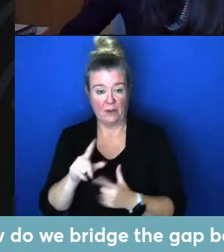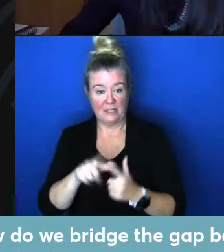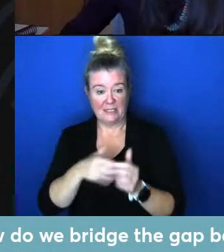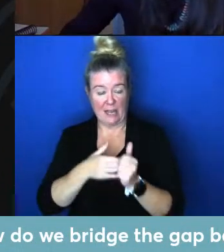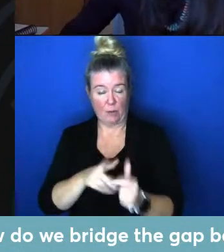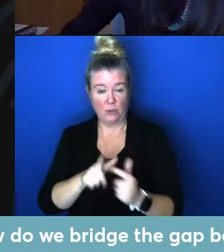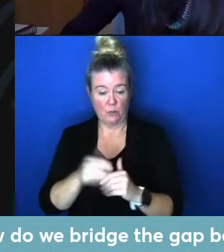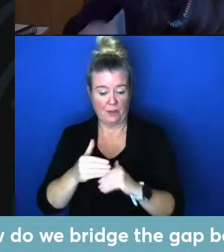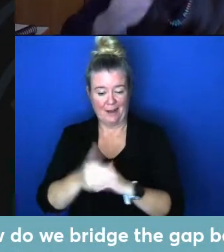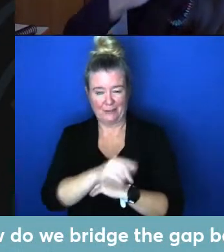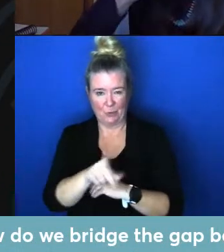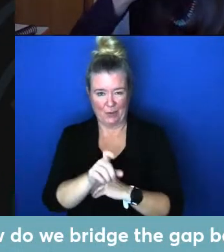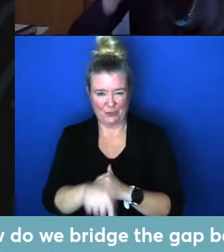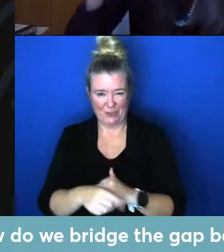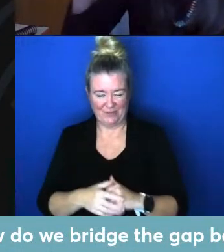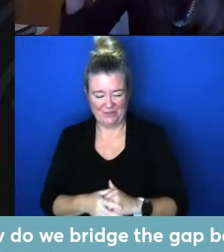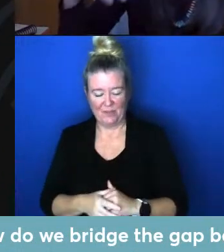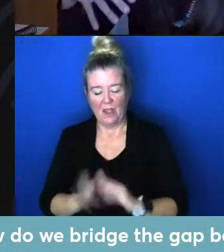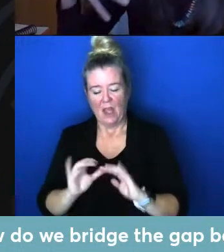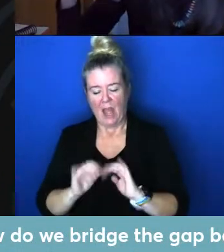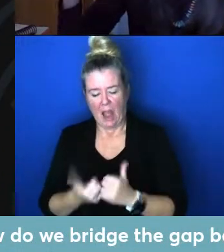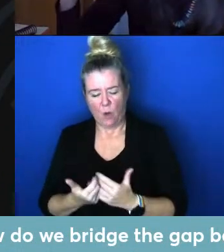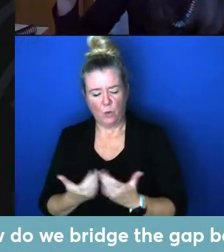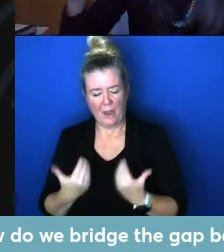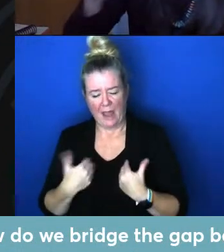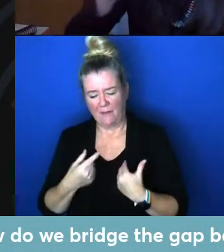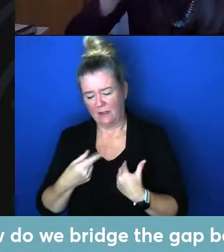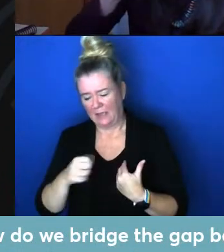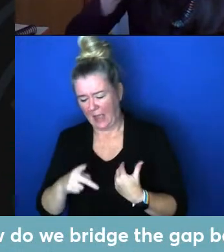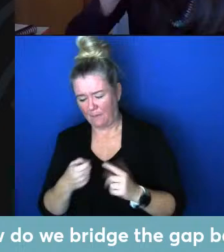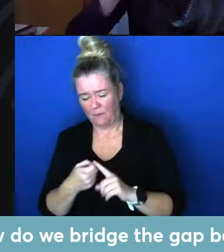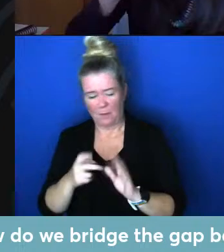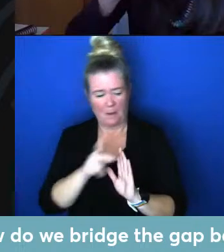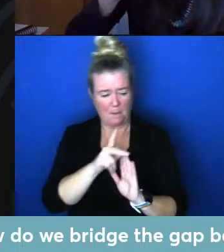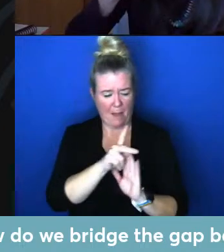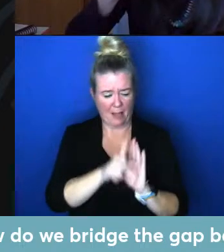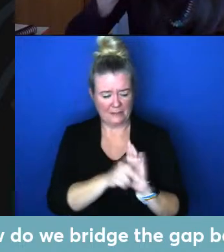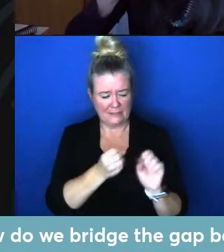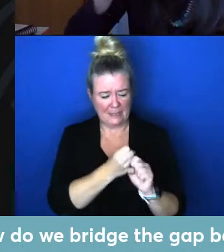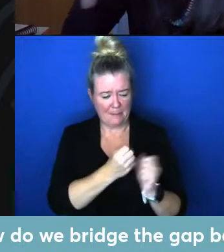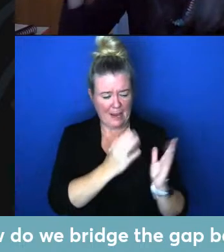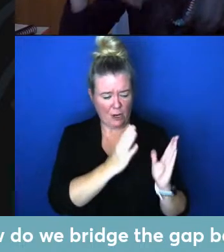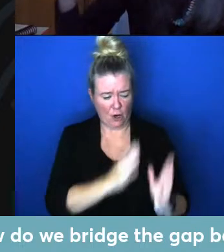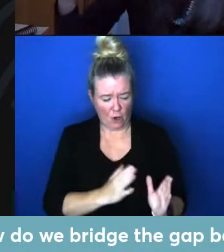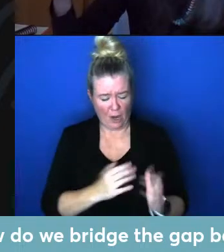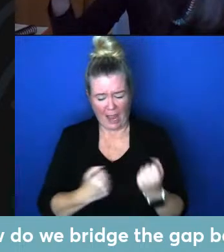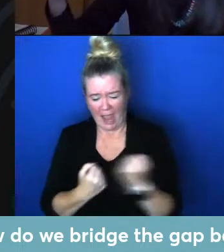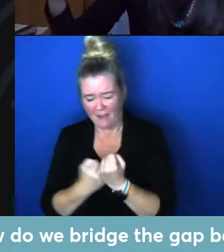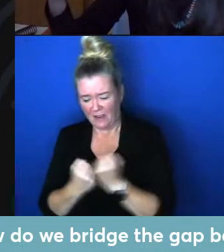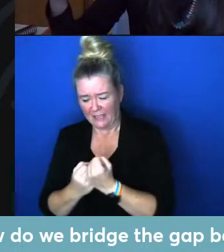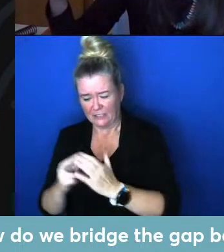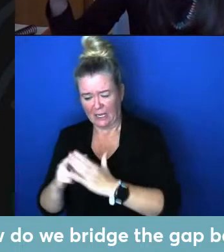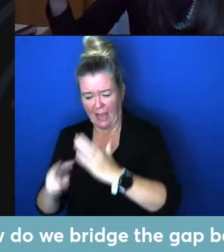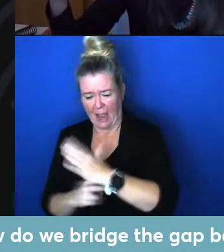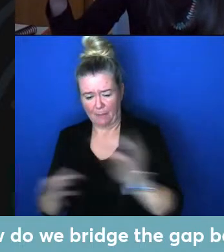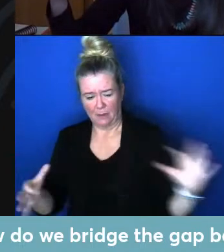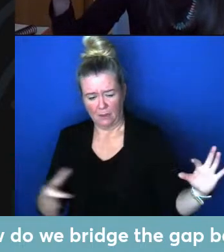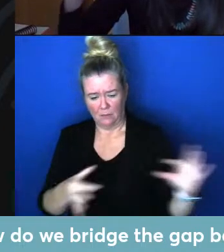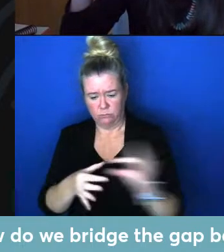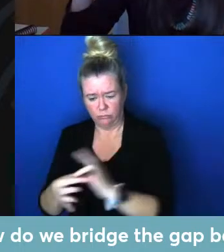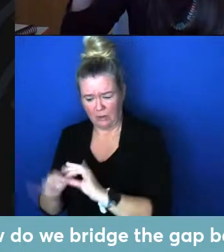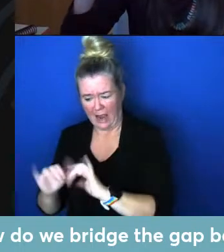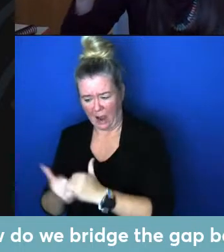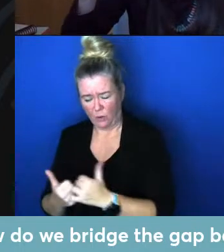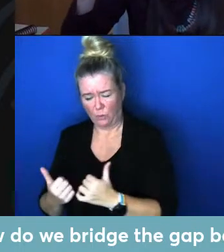question, which is how do we bridge the gap between policymakers and advocates and people who are not engaged in that work every